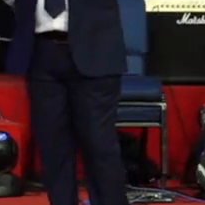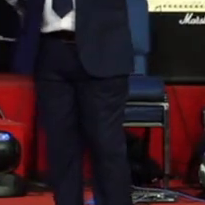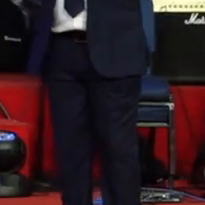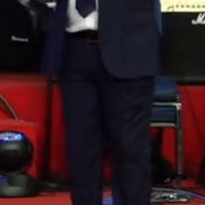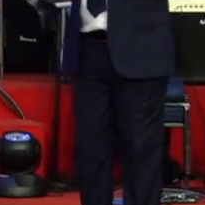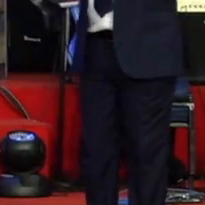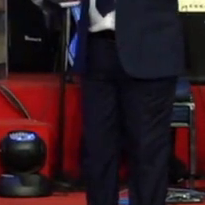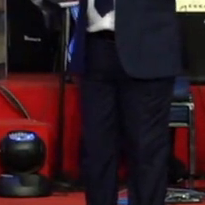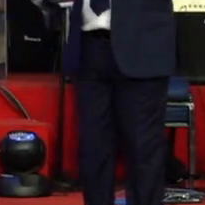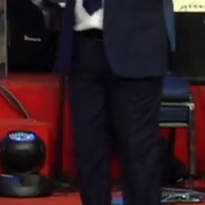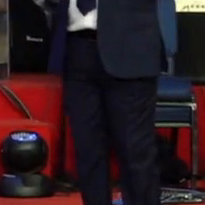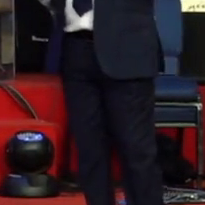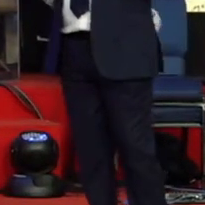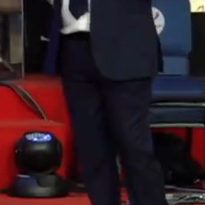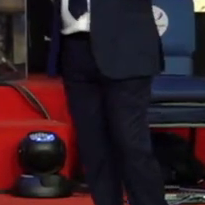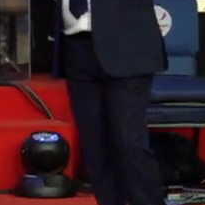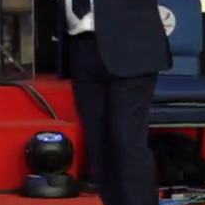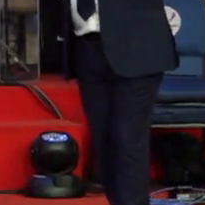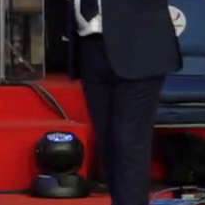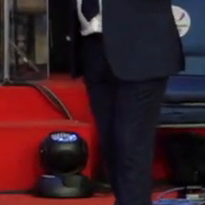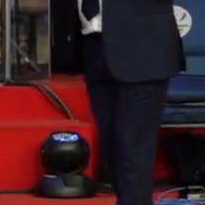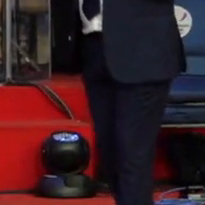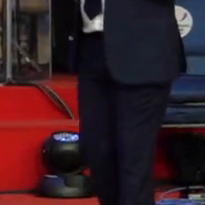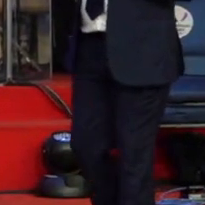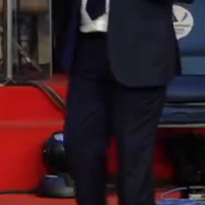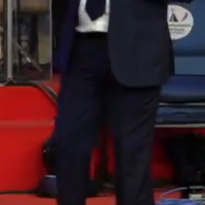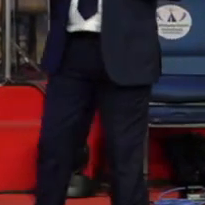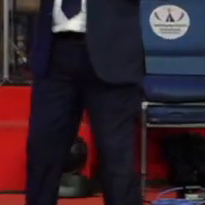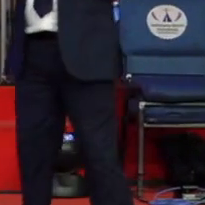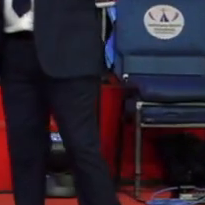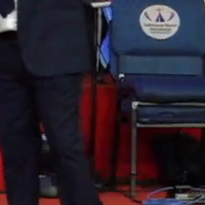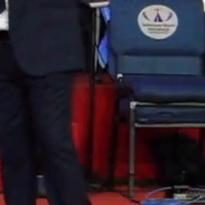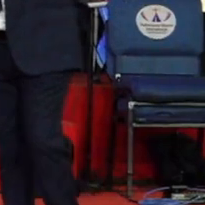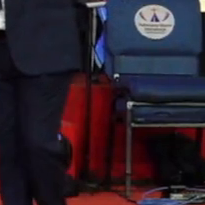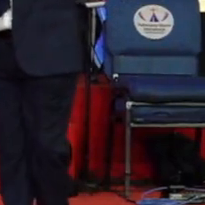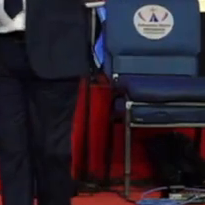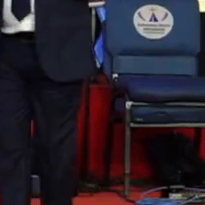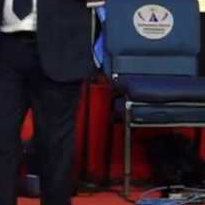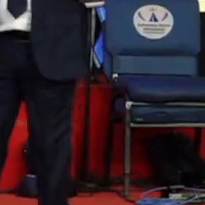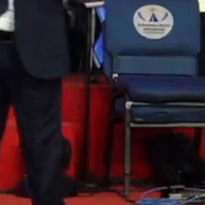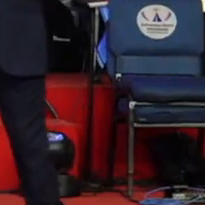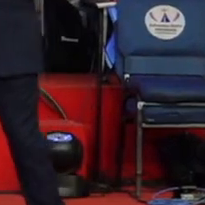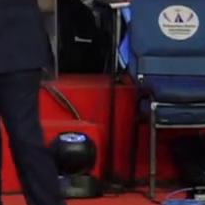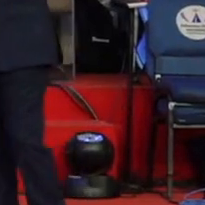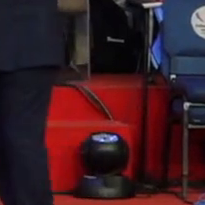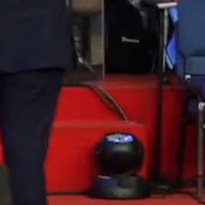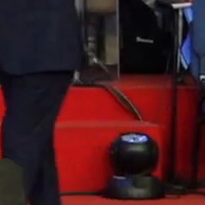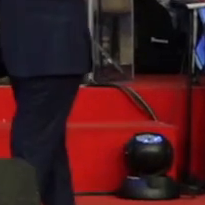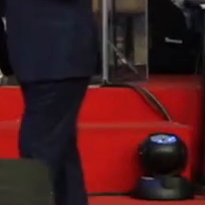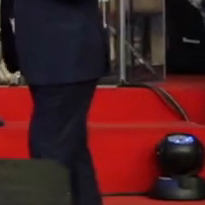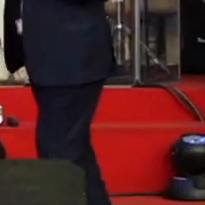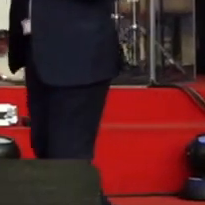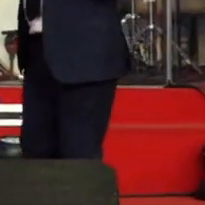kwa upesi kiasi. Law 4 says the size of your harvest is determined by how much you sow.